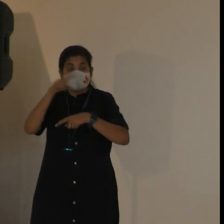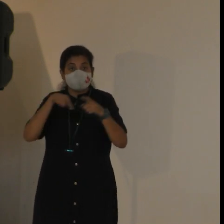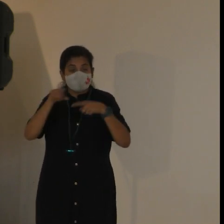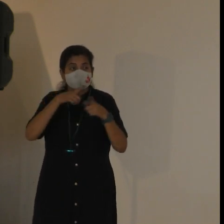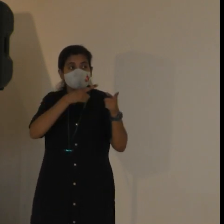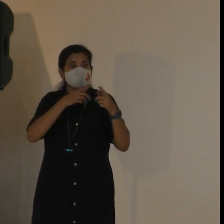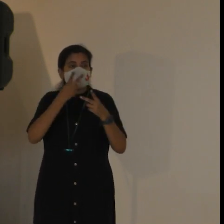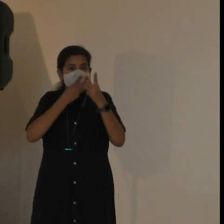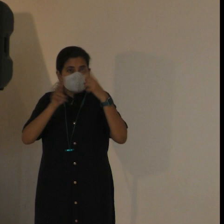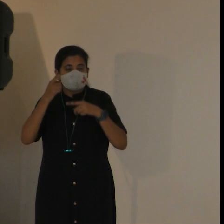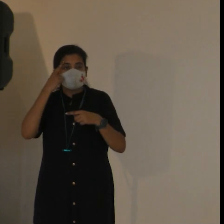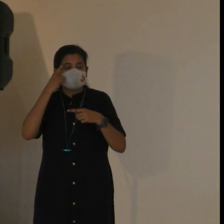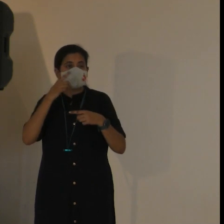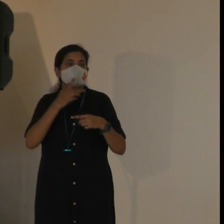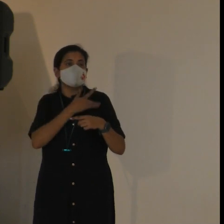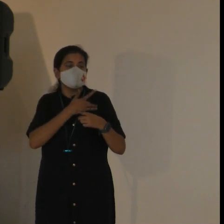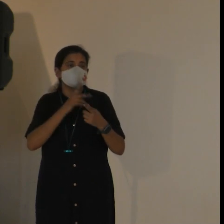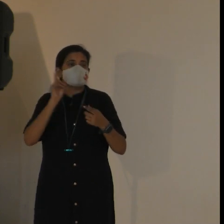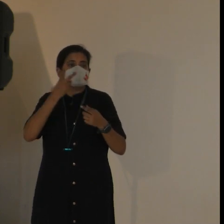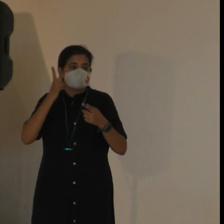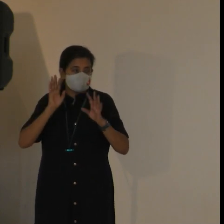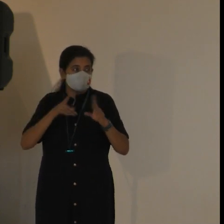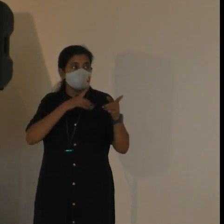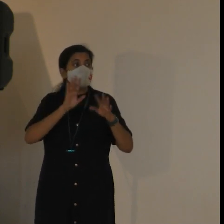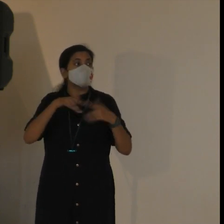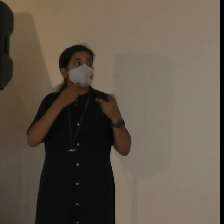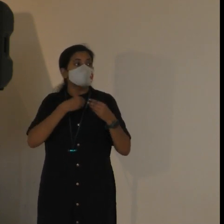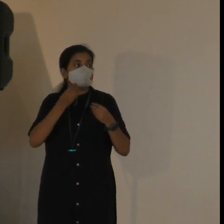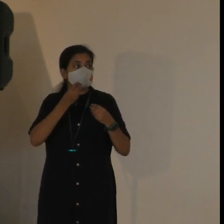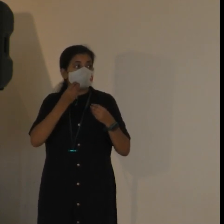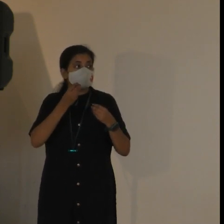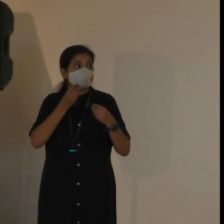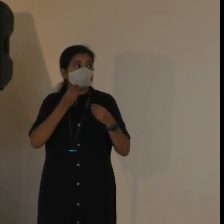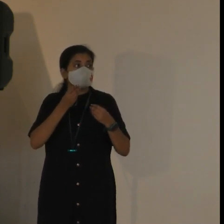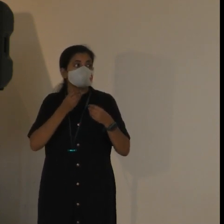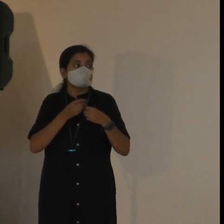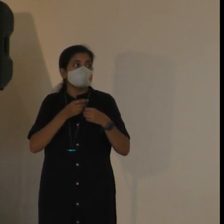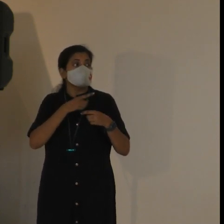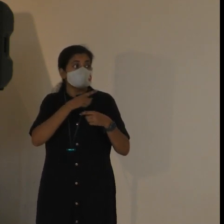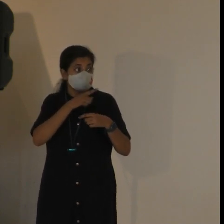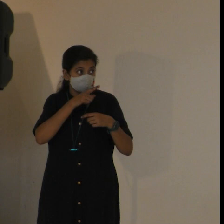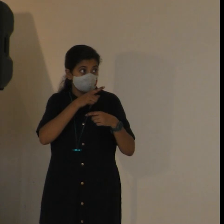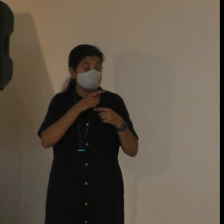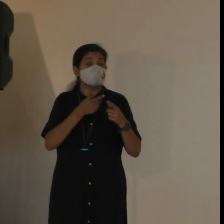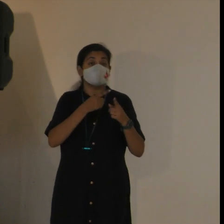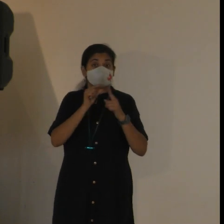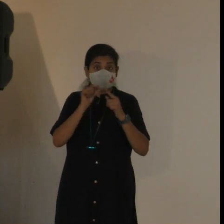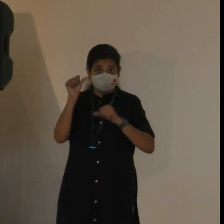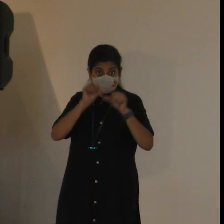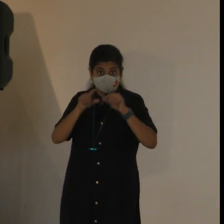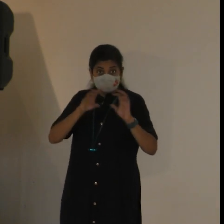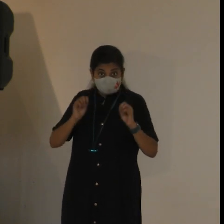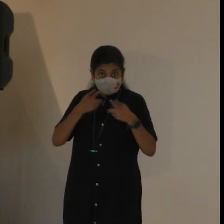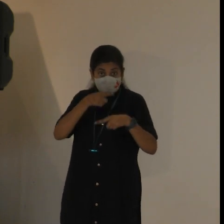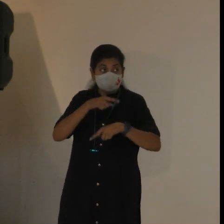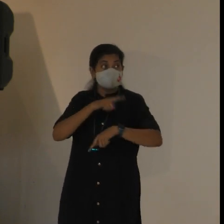that you may or may not have had to deal with. I think that was very interesting. And I think I would request all of you all to talk about the start time of your project for context for the audience,